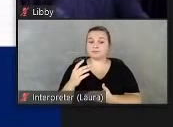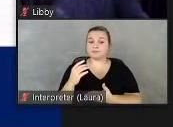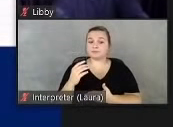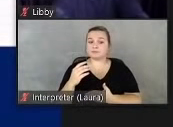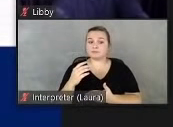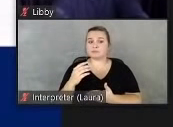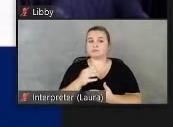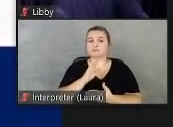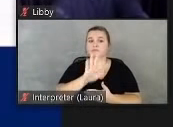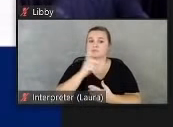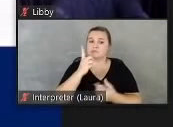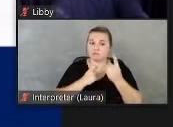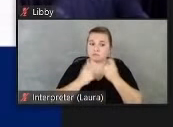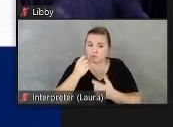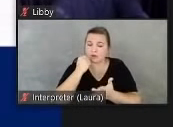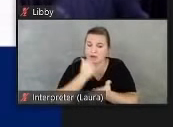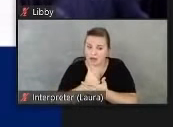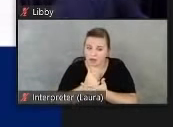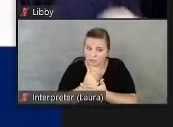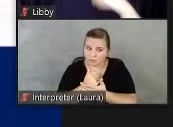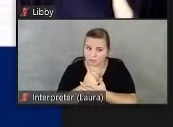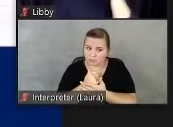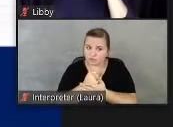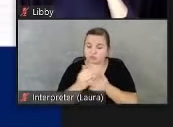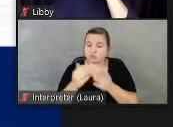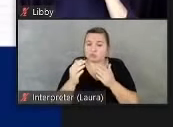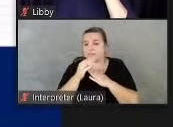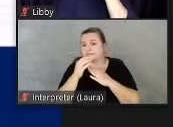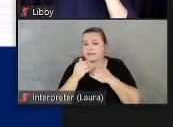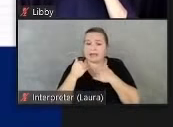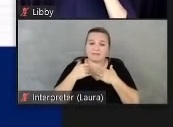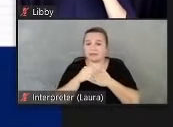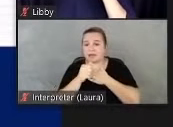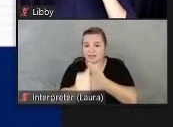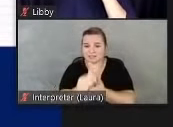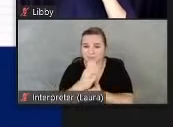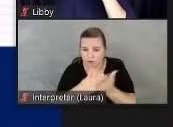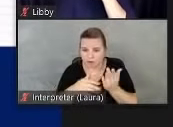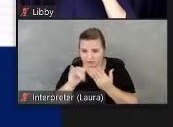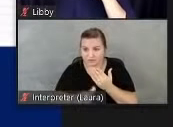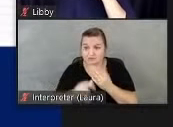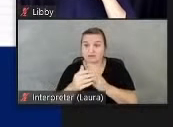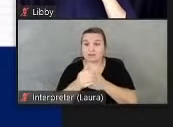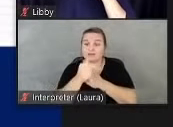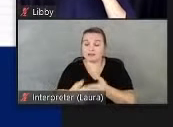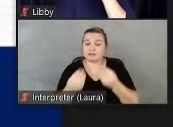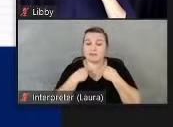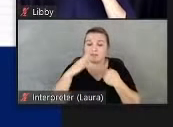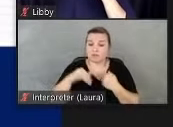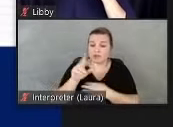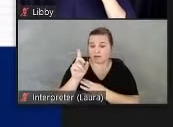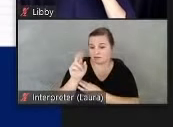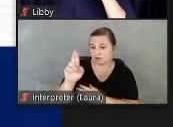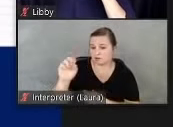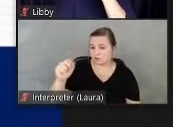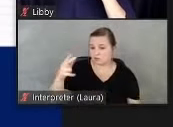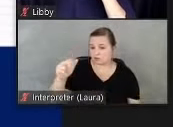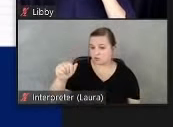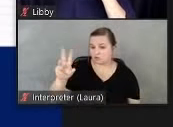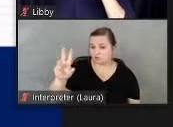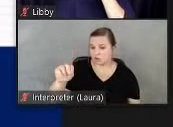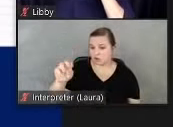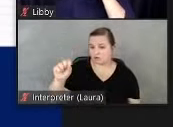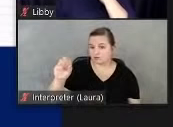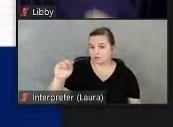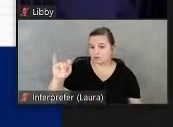their questions to help give you guidance as a part of this. The guidance that was given by Dr. Sean Smith earlier is wonderful.